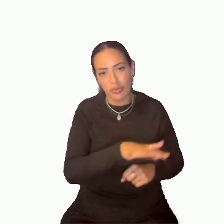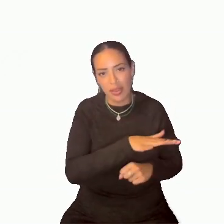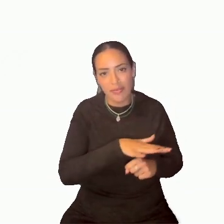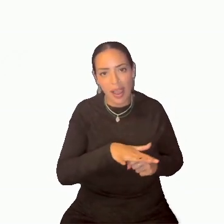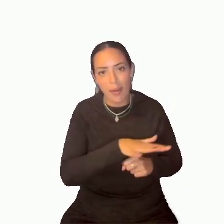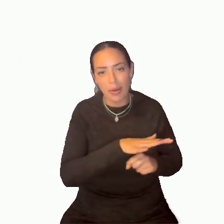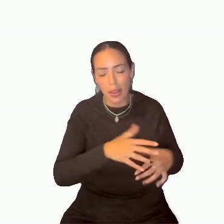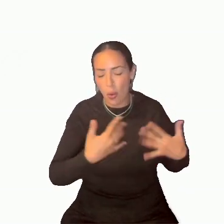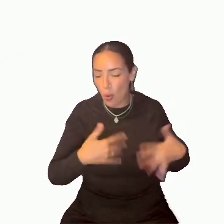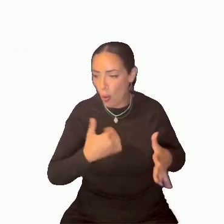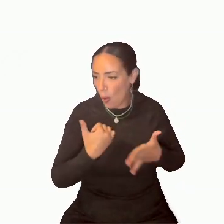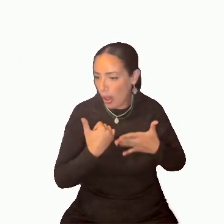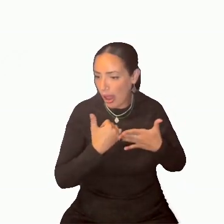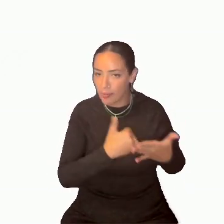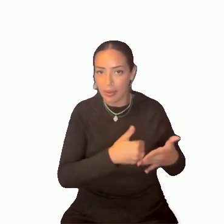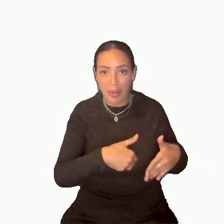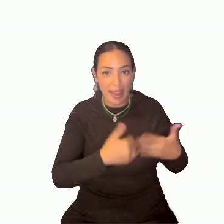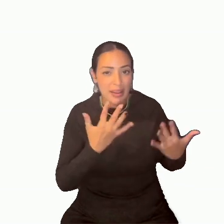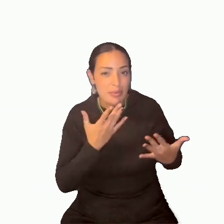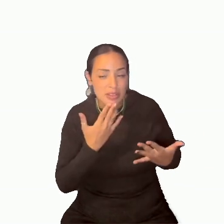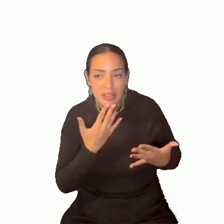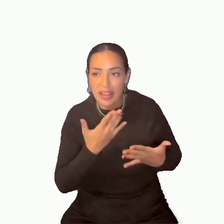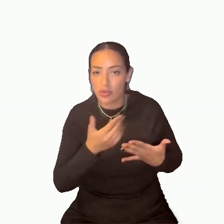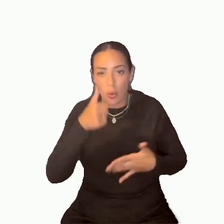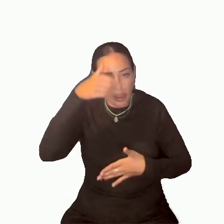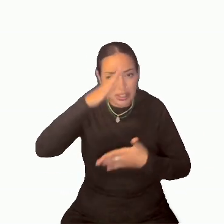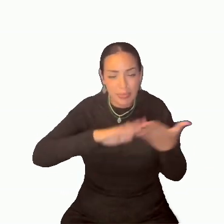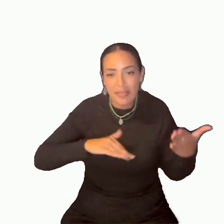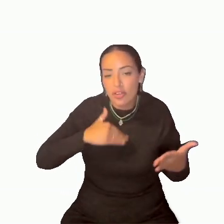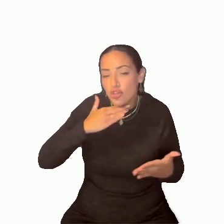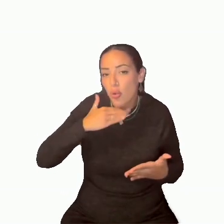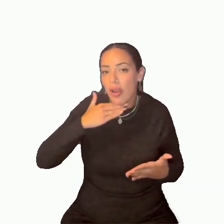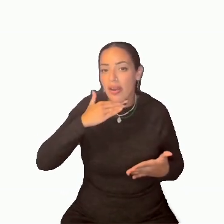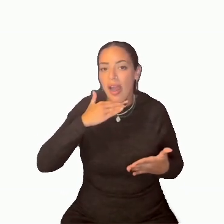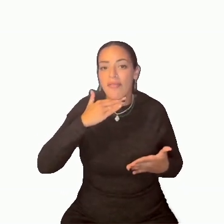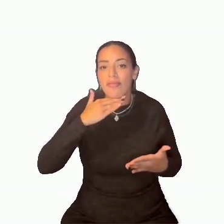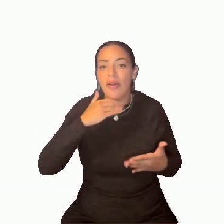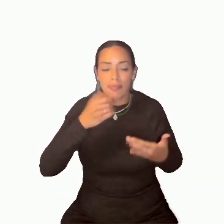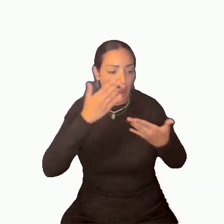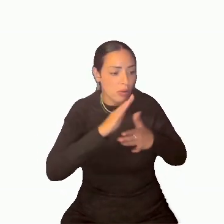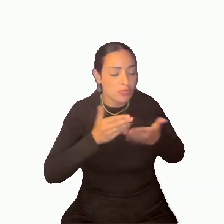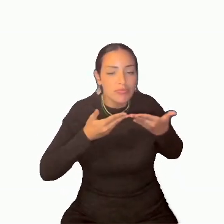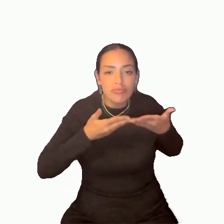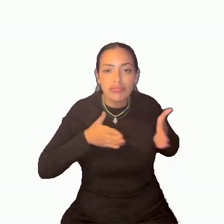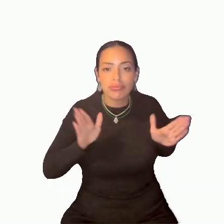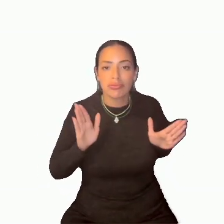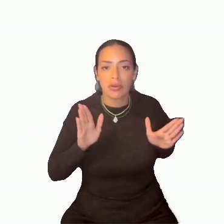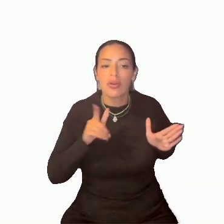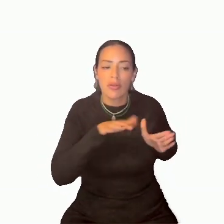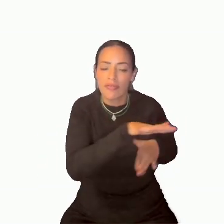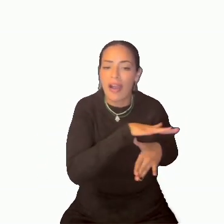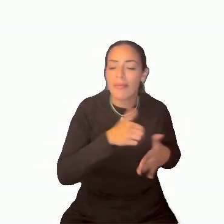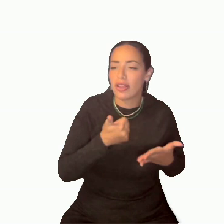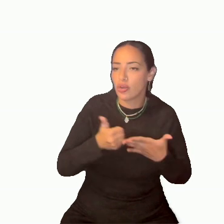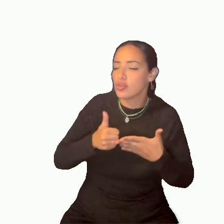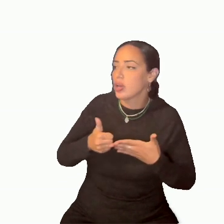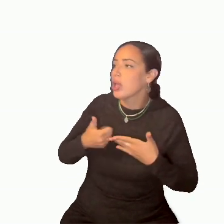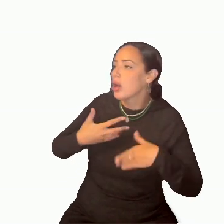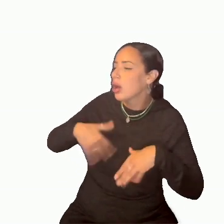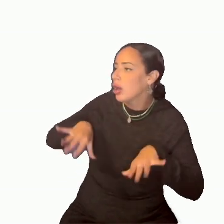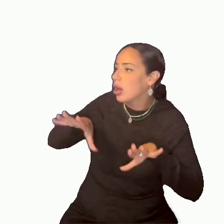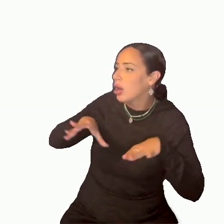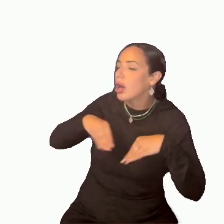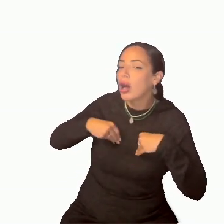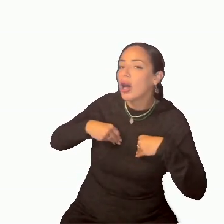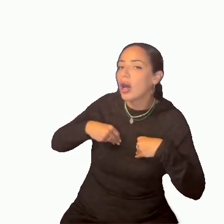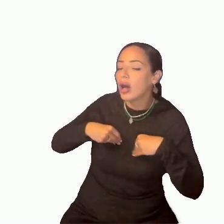family and can compensate for any mistakes or inexperience. Managing initial reactions. You are likely